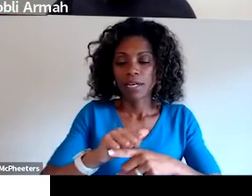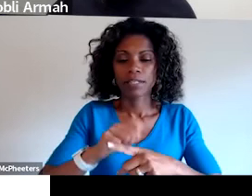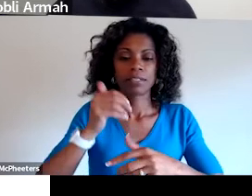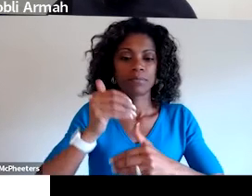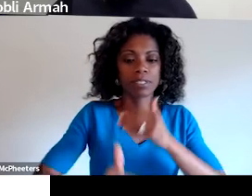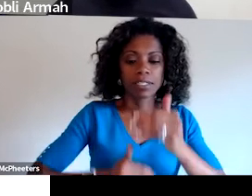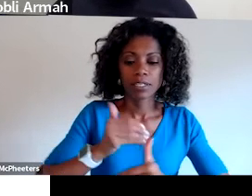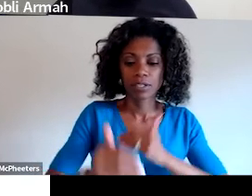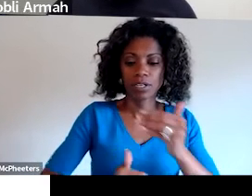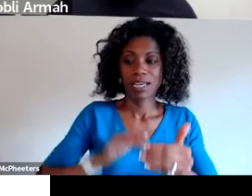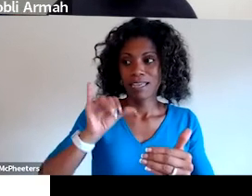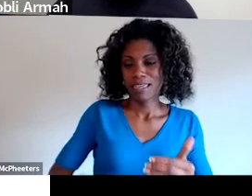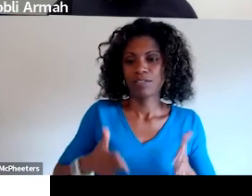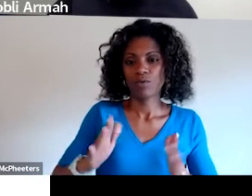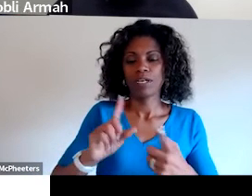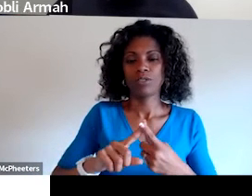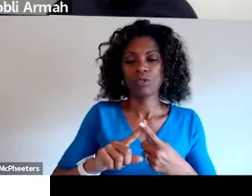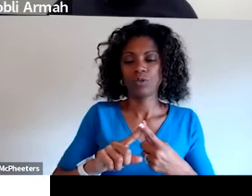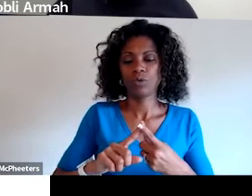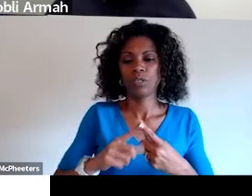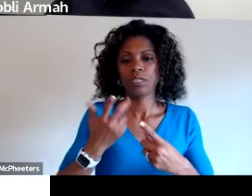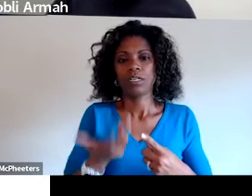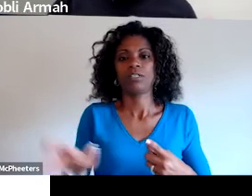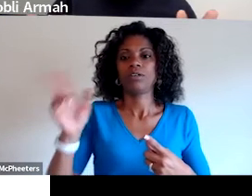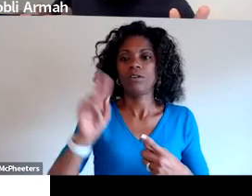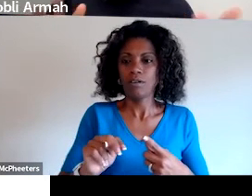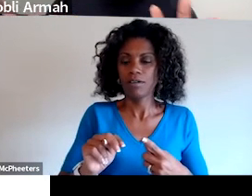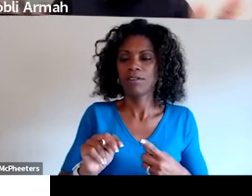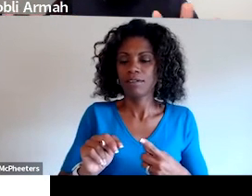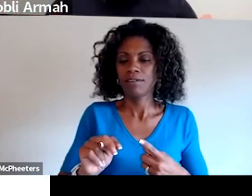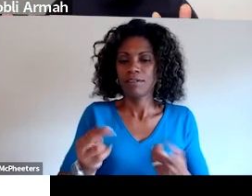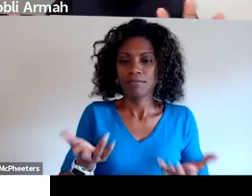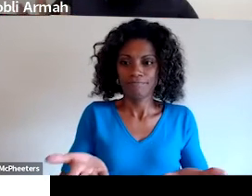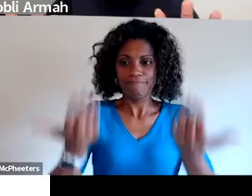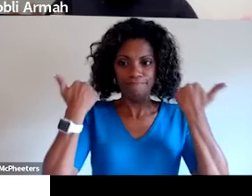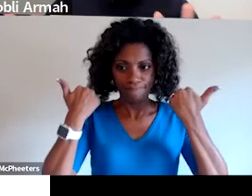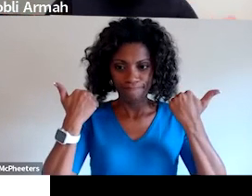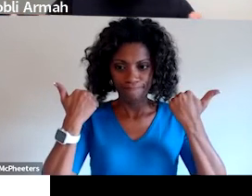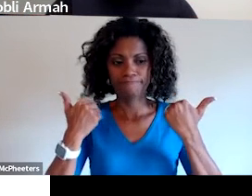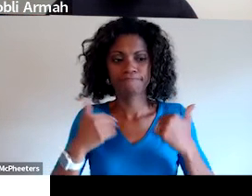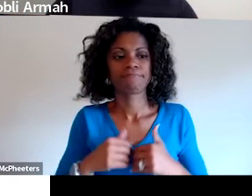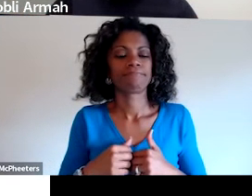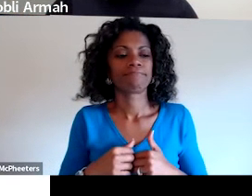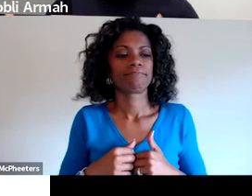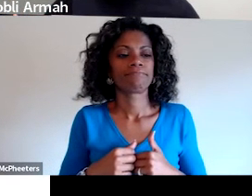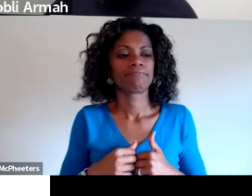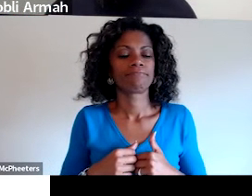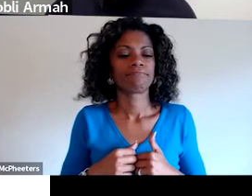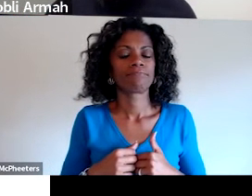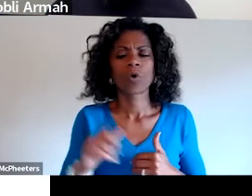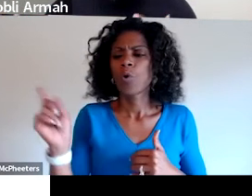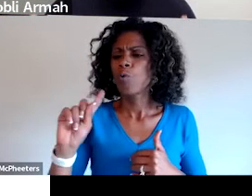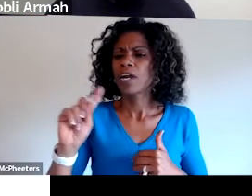The other part of turning up the heat is surfacing conflicts. Like, where in the organization are people not ready to move this work? In